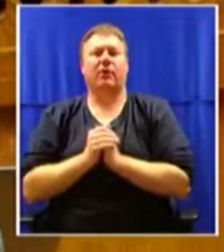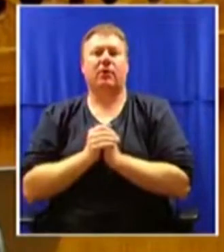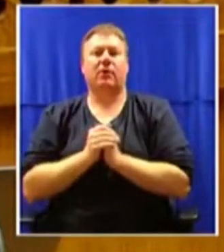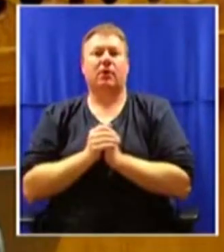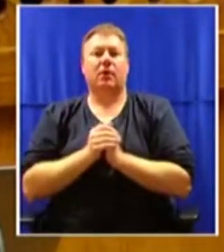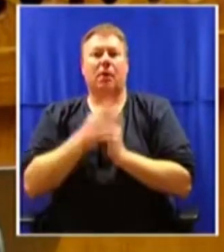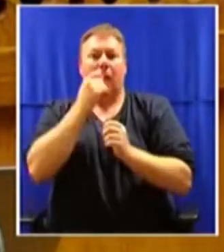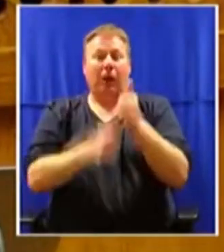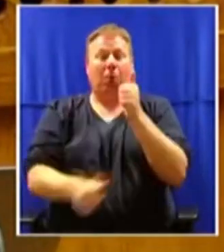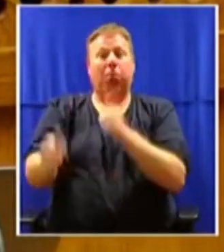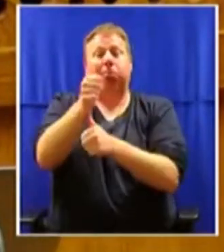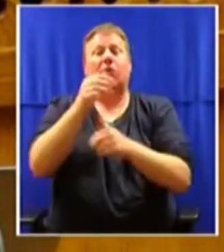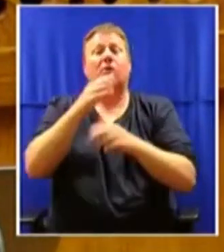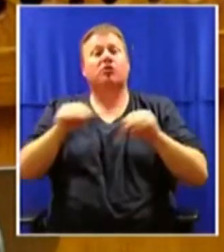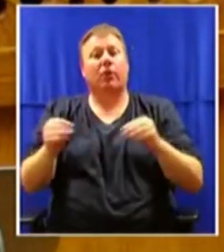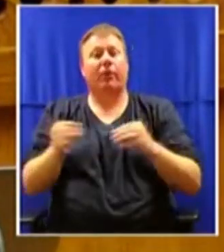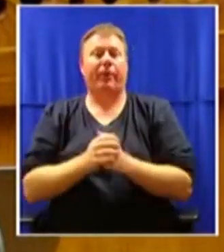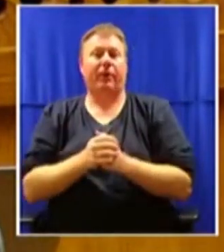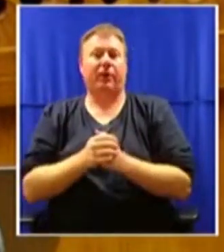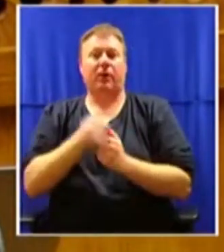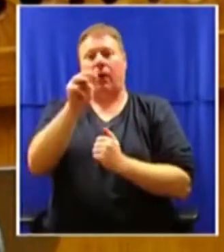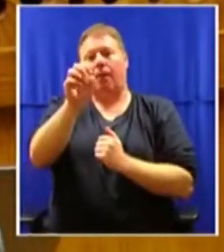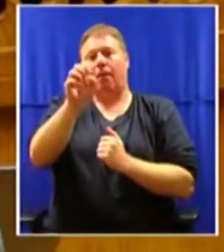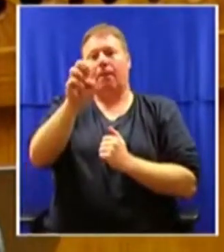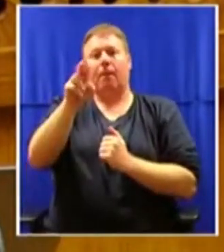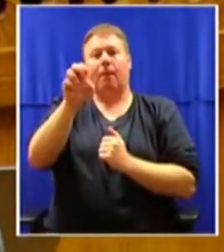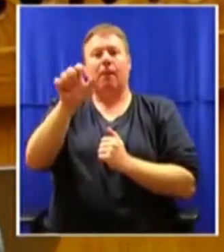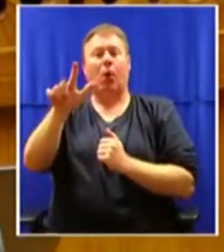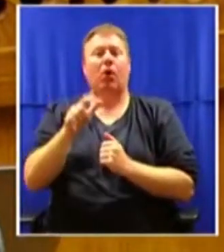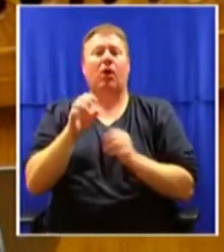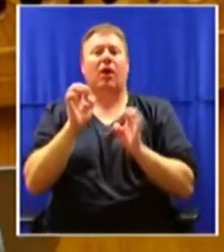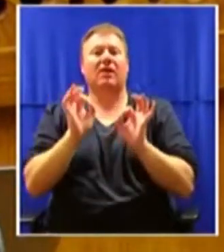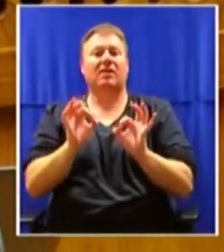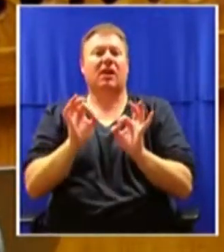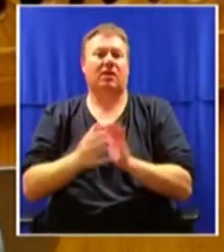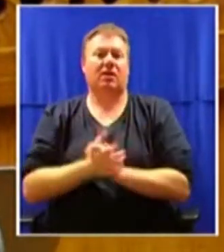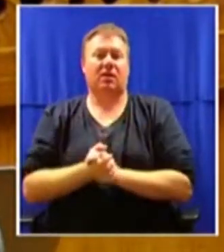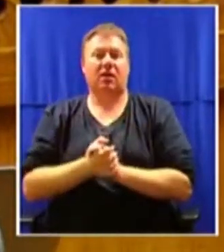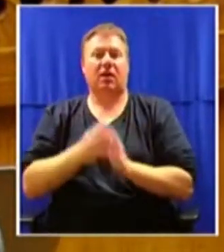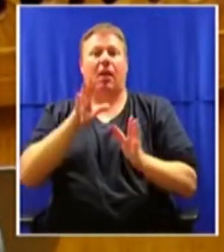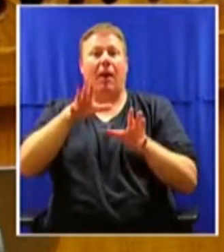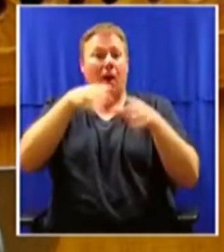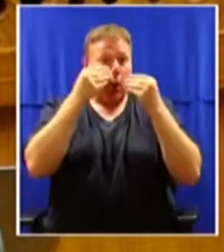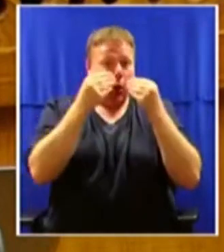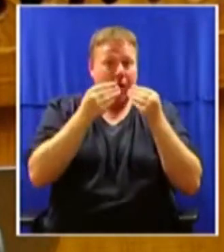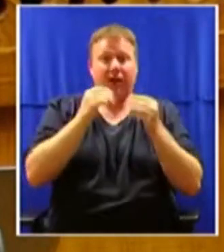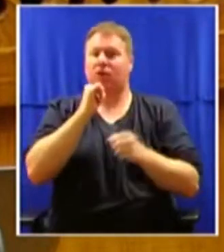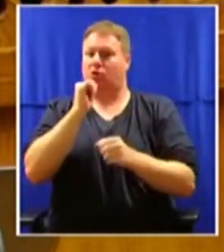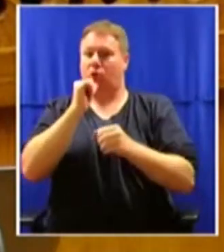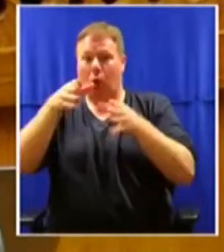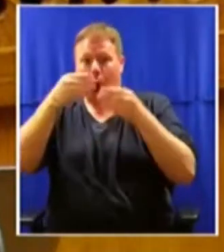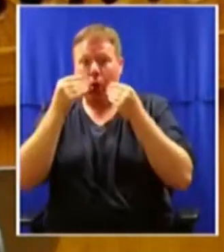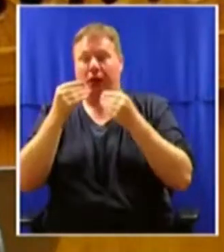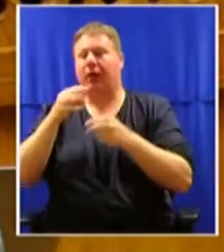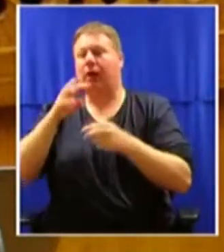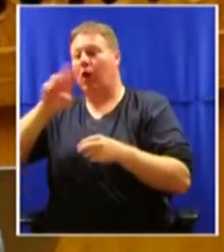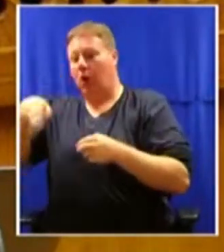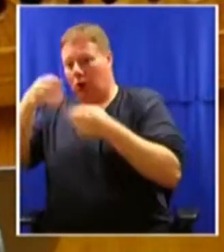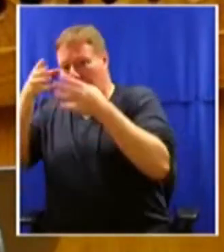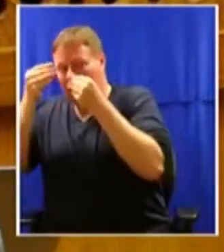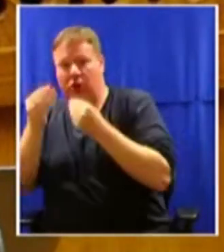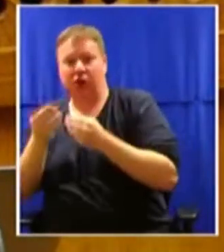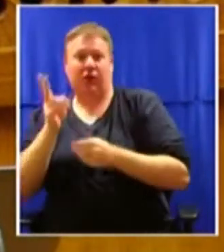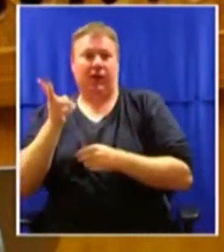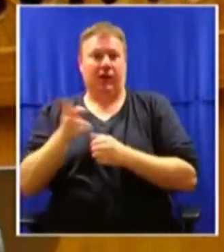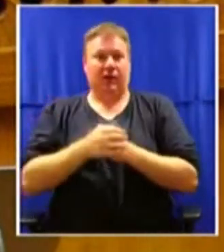etiquette. It is about learning, unlearning, and relearning. Therefore, I am calling that Parliament